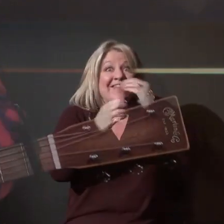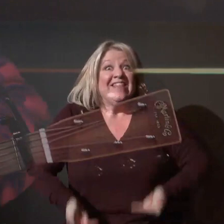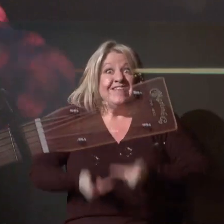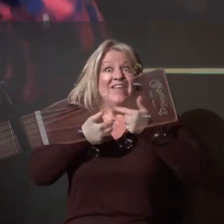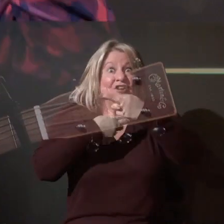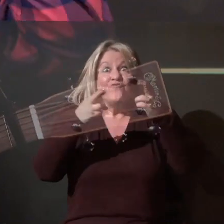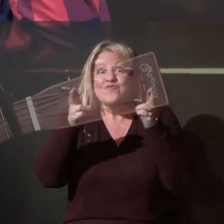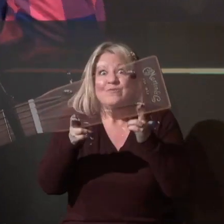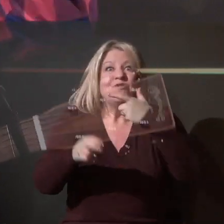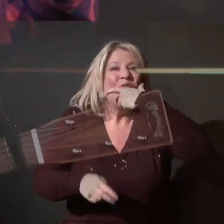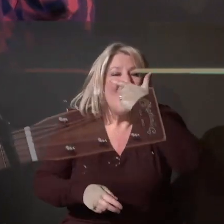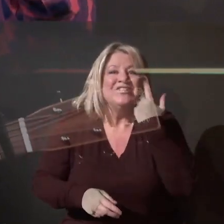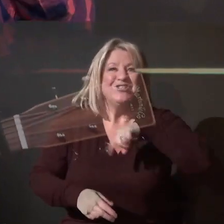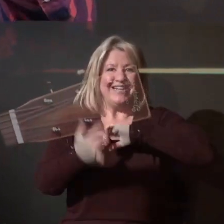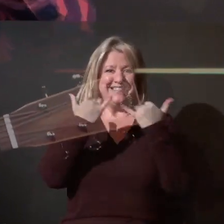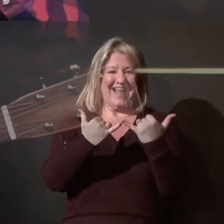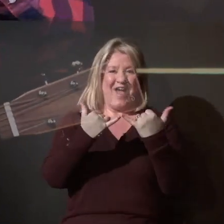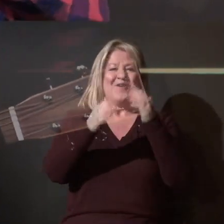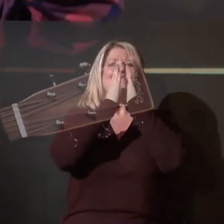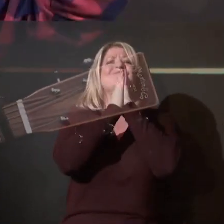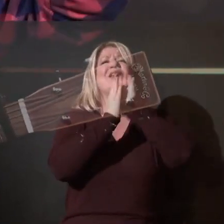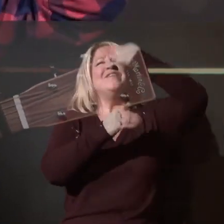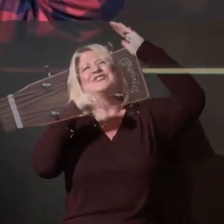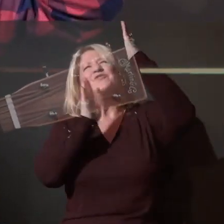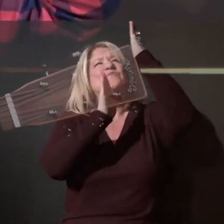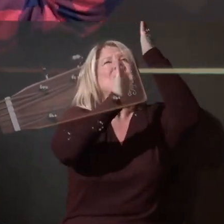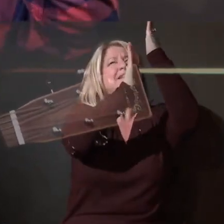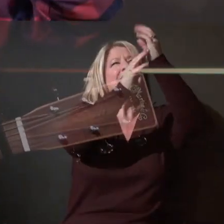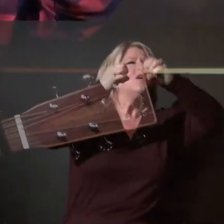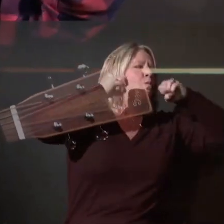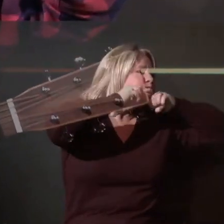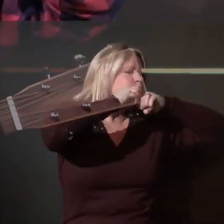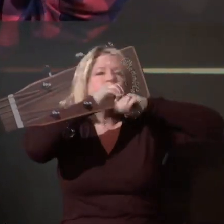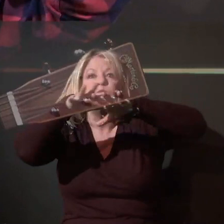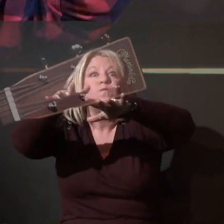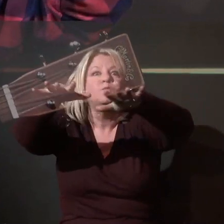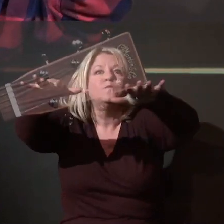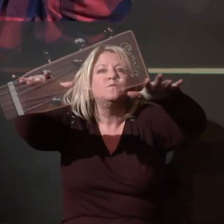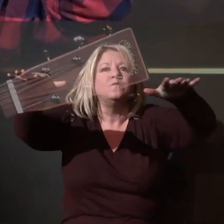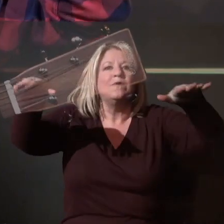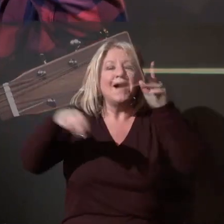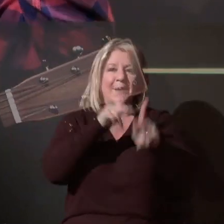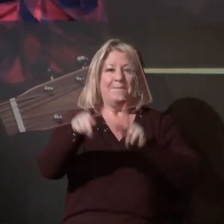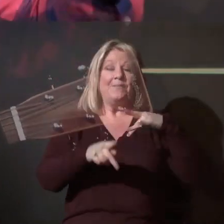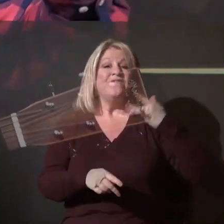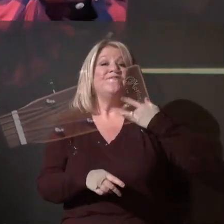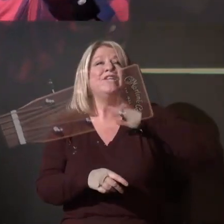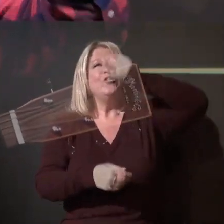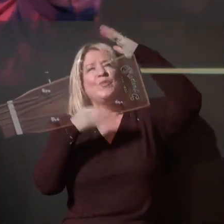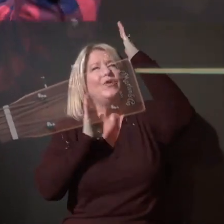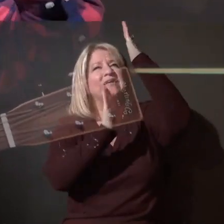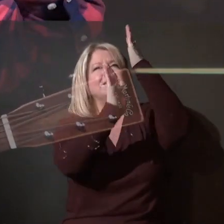presence of everybody that's watching through live stream. We pray that your presence go through these cameras and let people sense